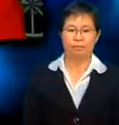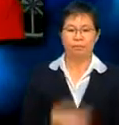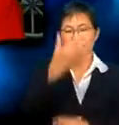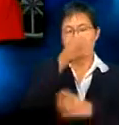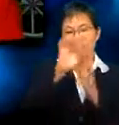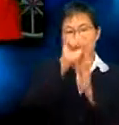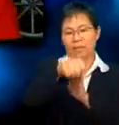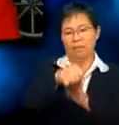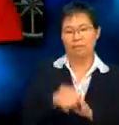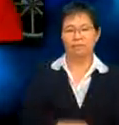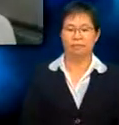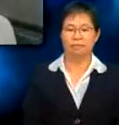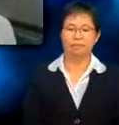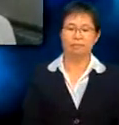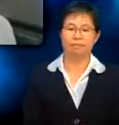19 seconds.